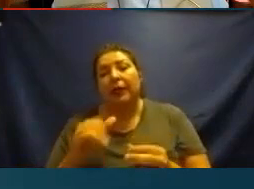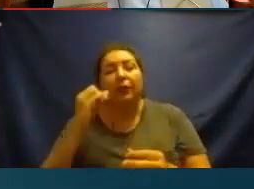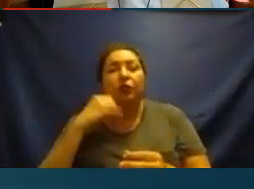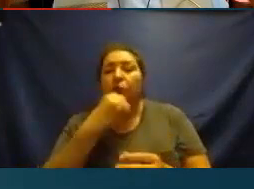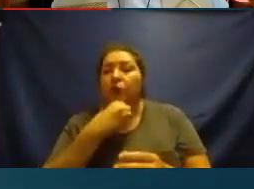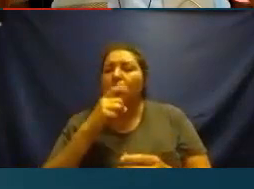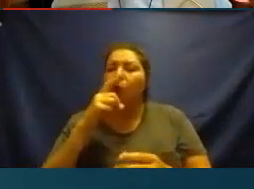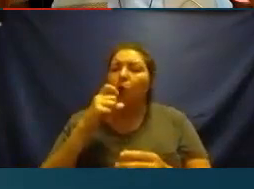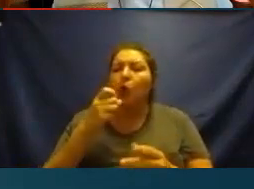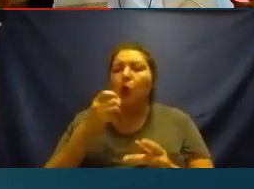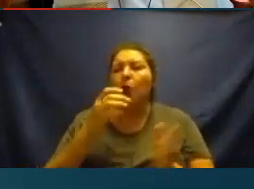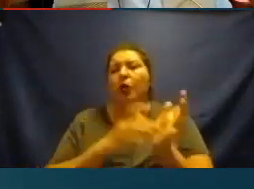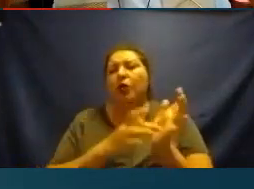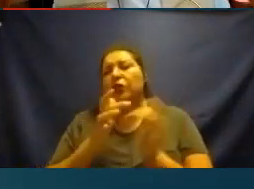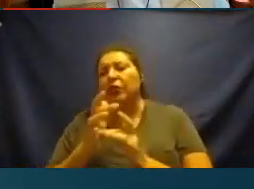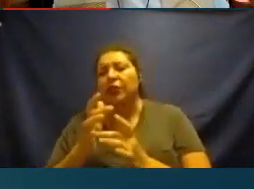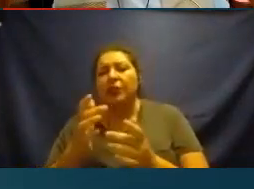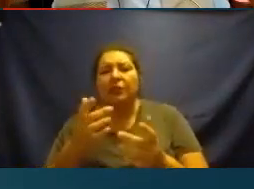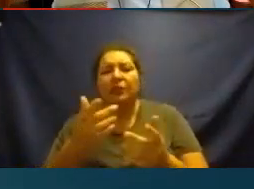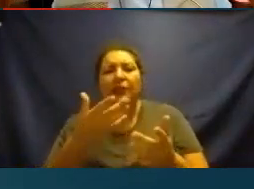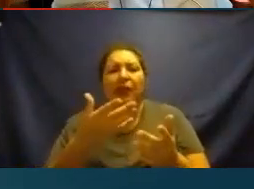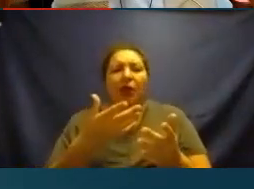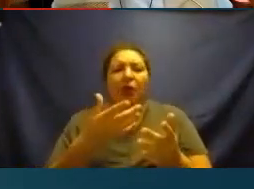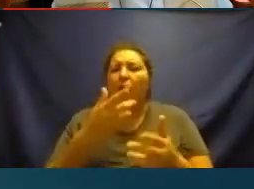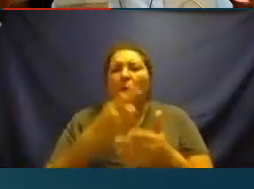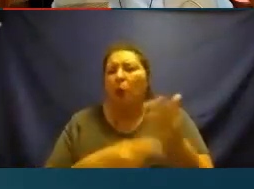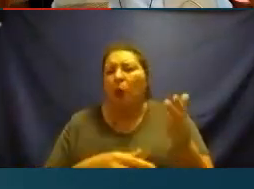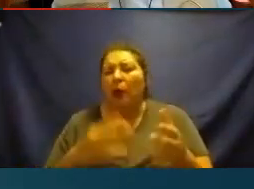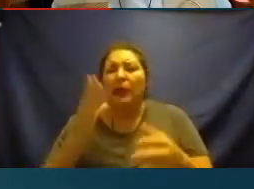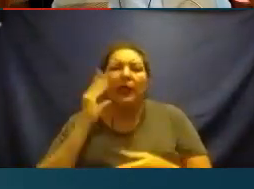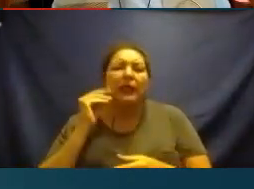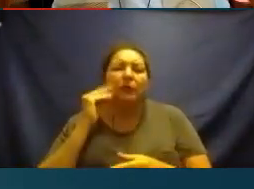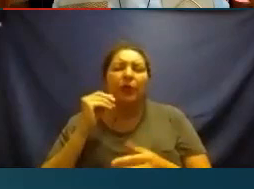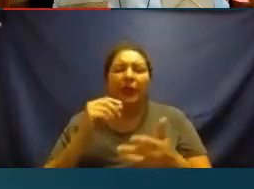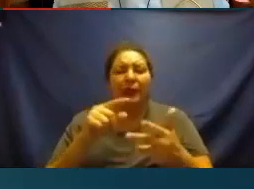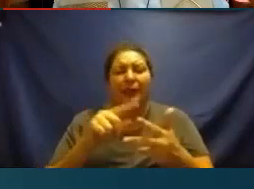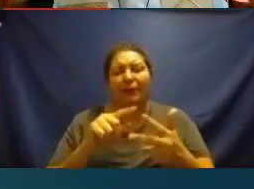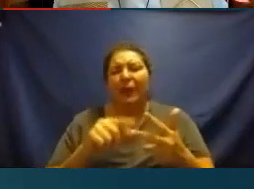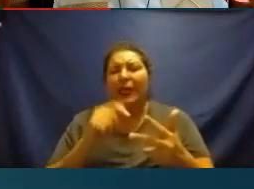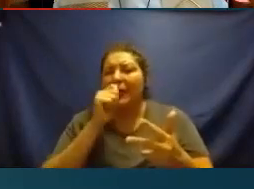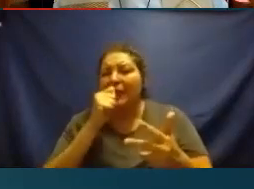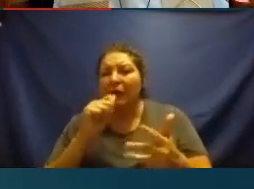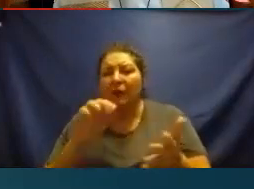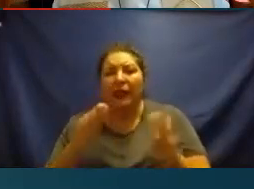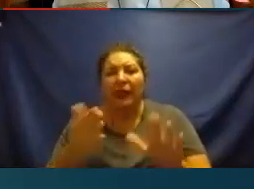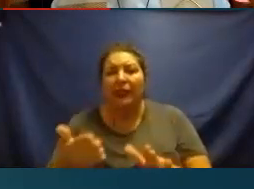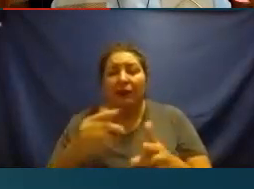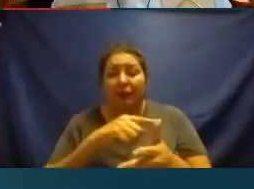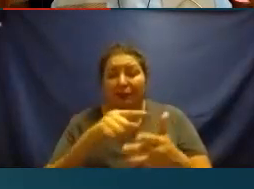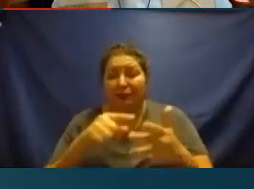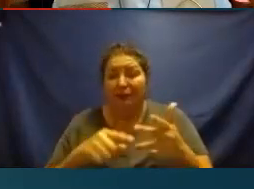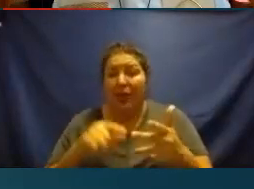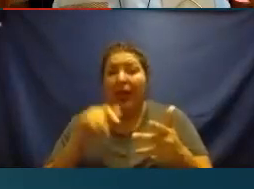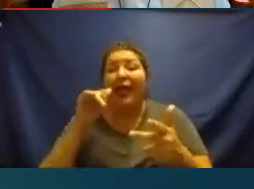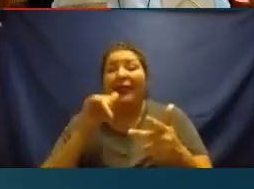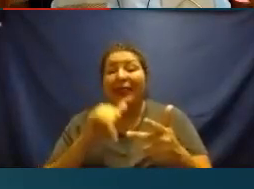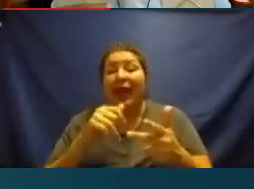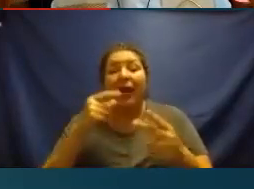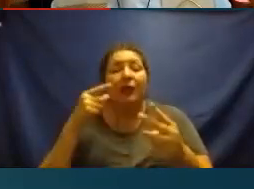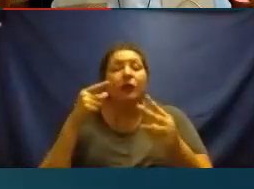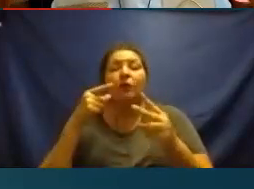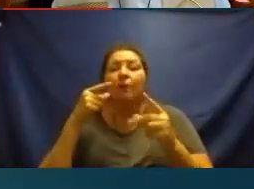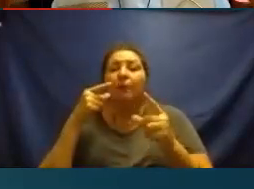was, what he experienced, his suffering and death, this very testimony points to Jesus as